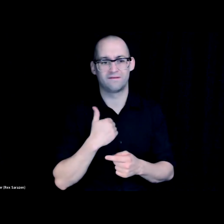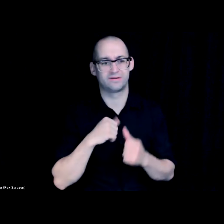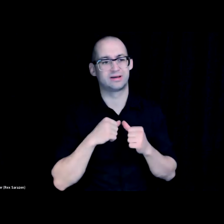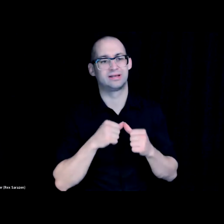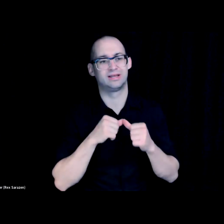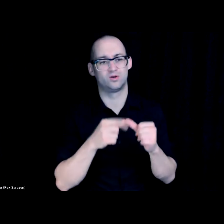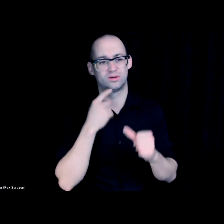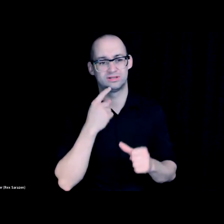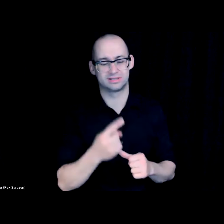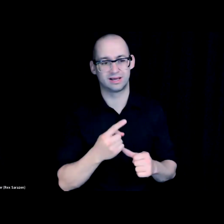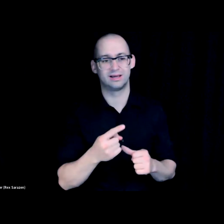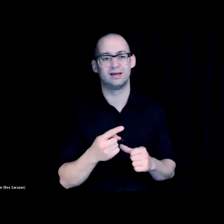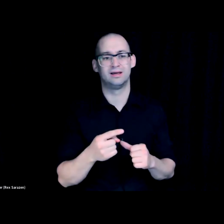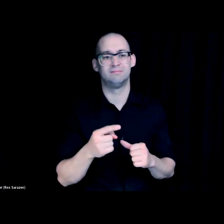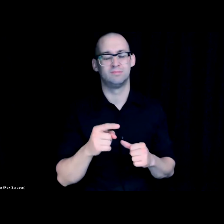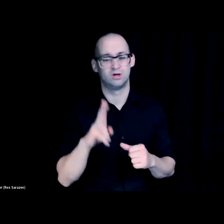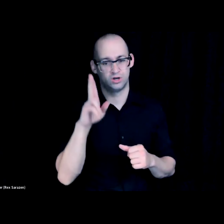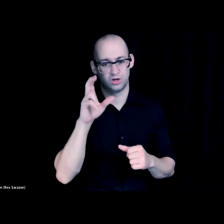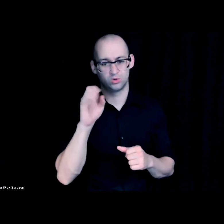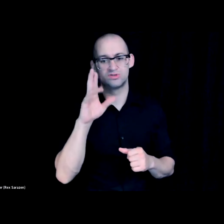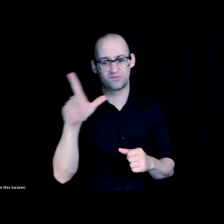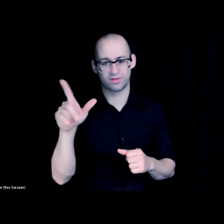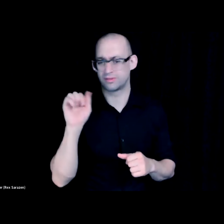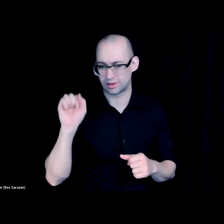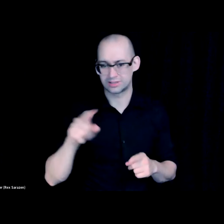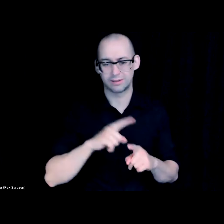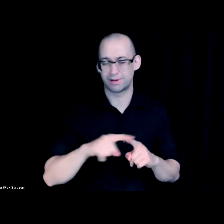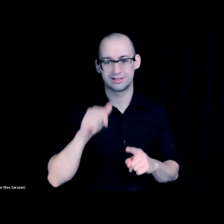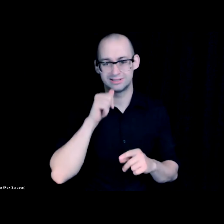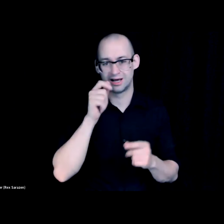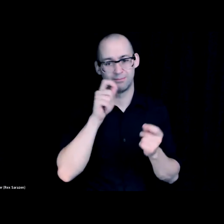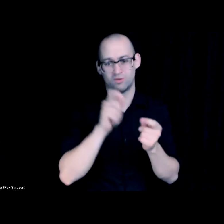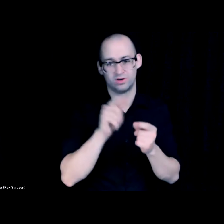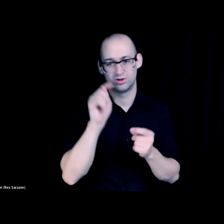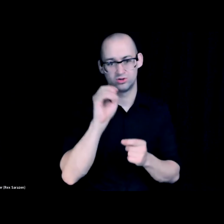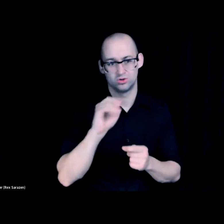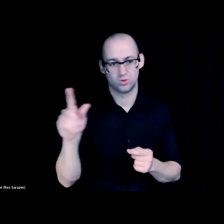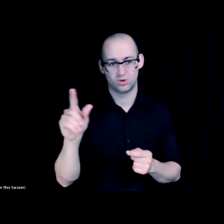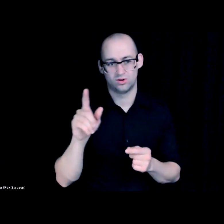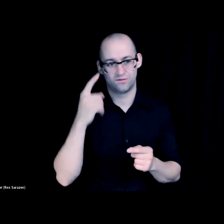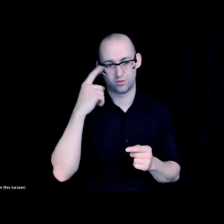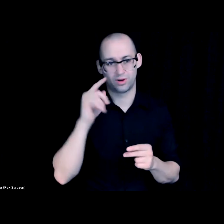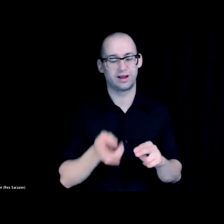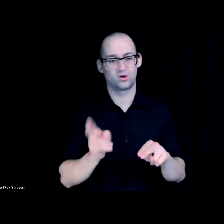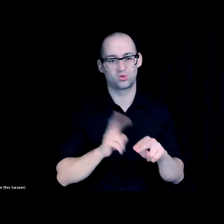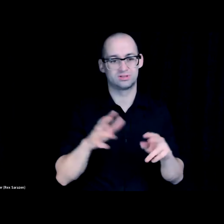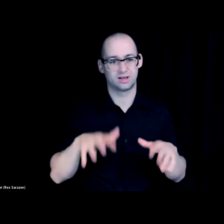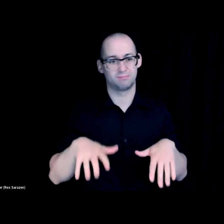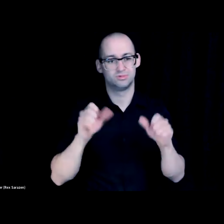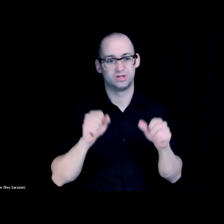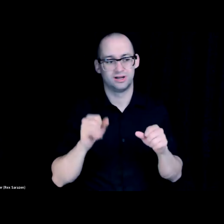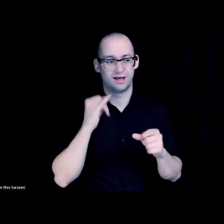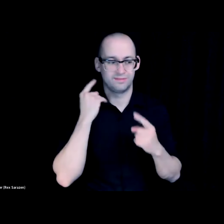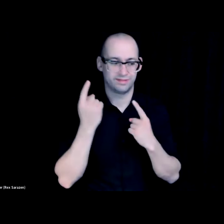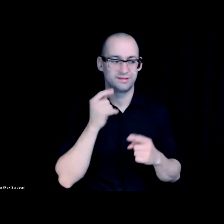that while it's useful, it's an imperfect tool to increase adoption. And I think